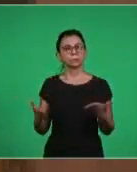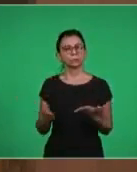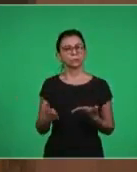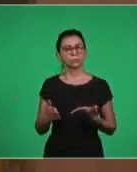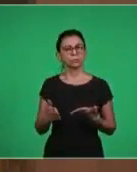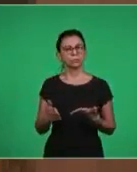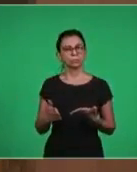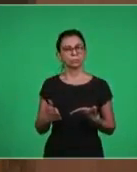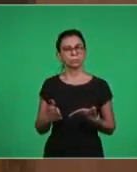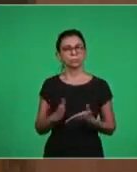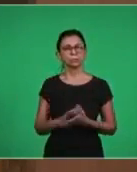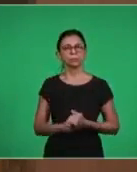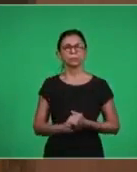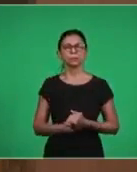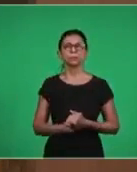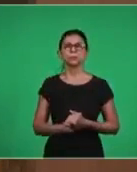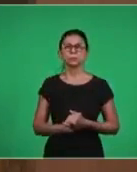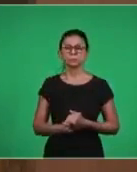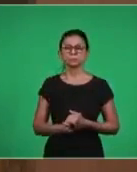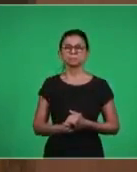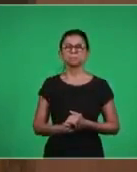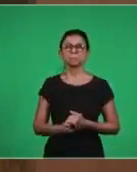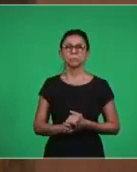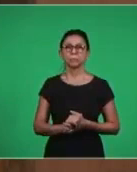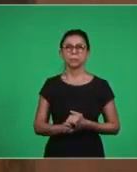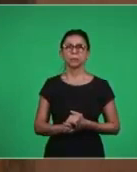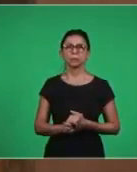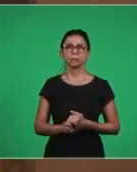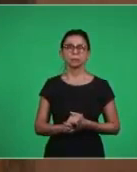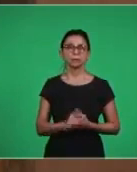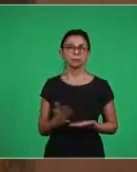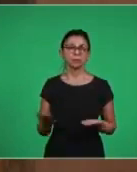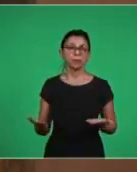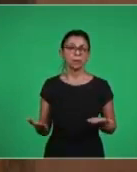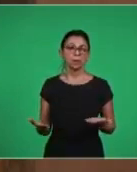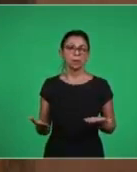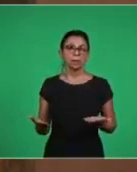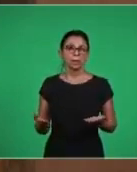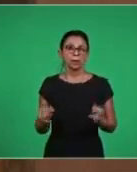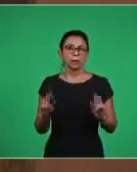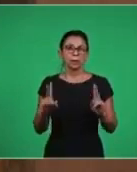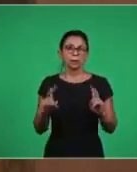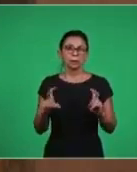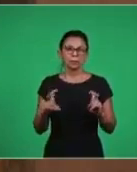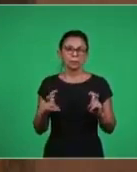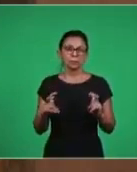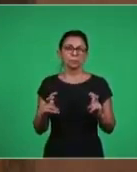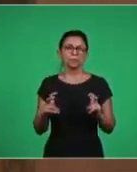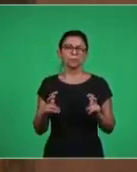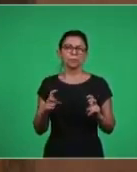is a topic that is very ample, and